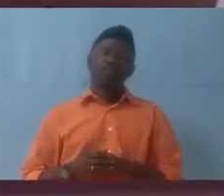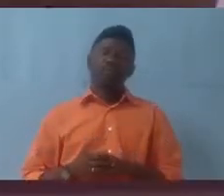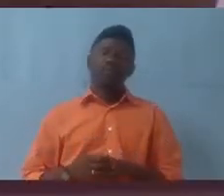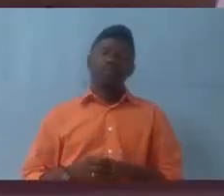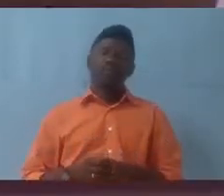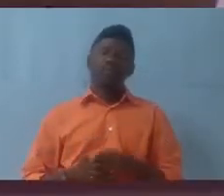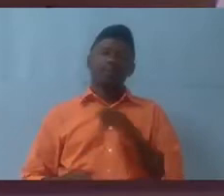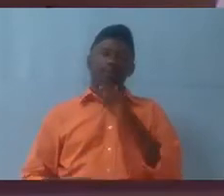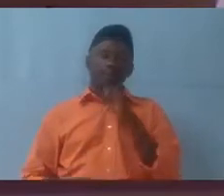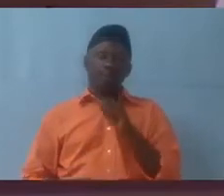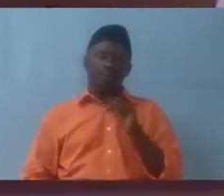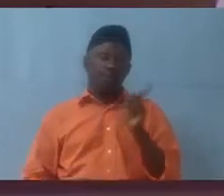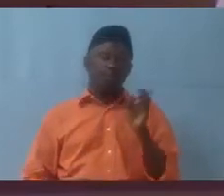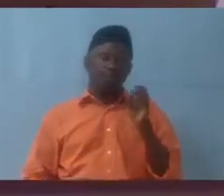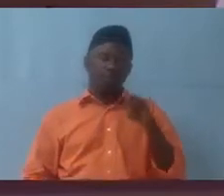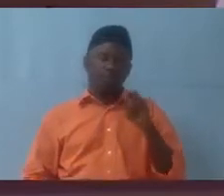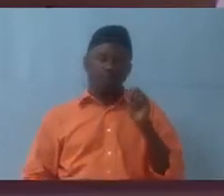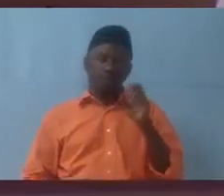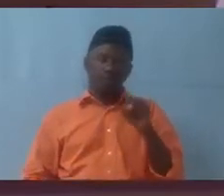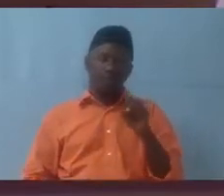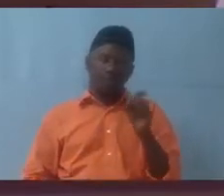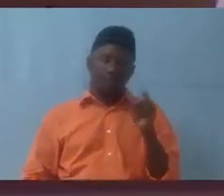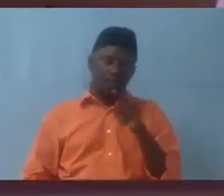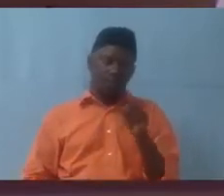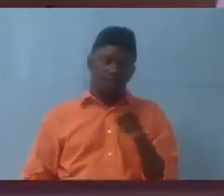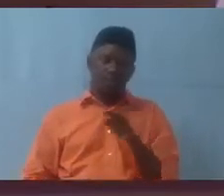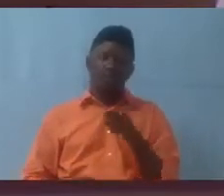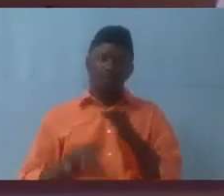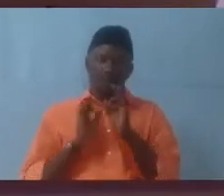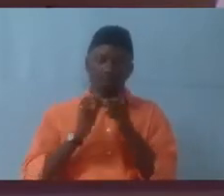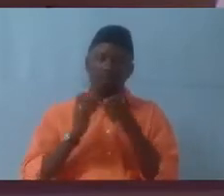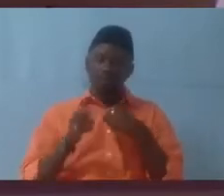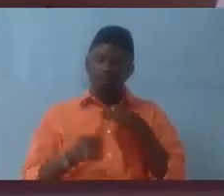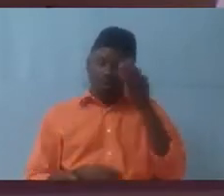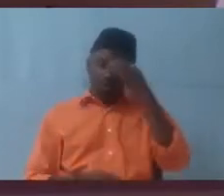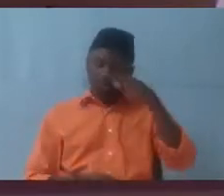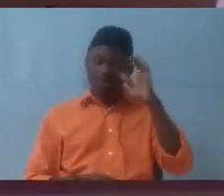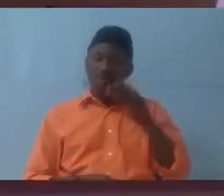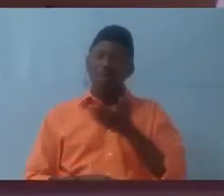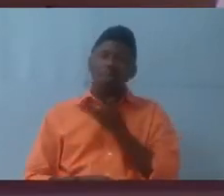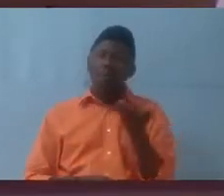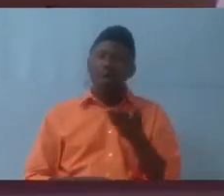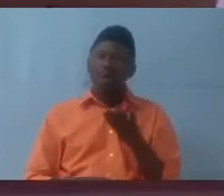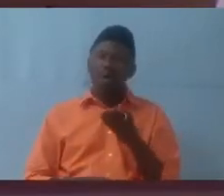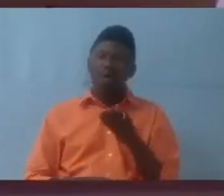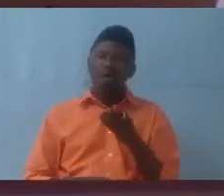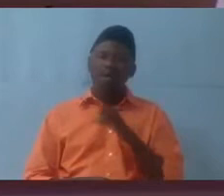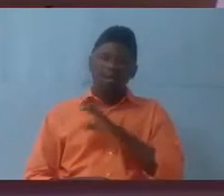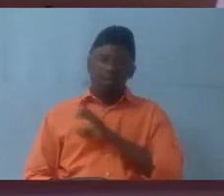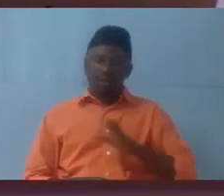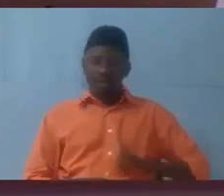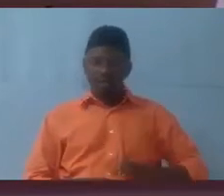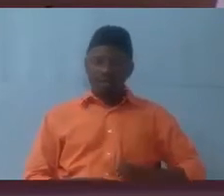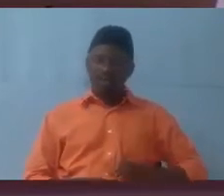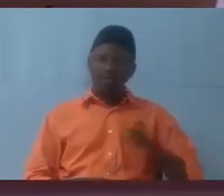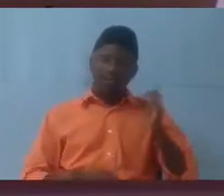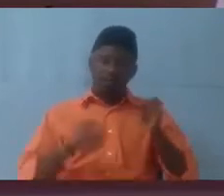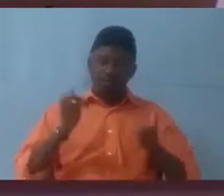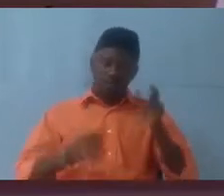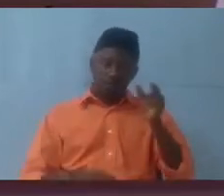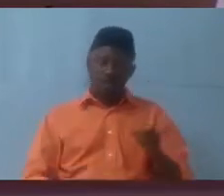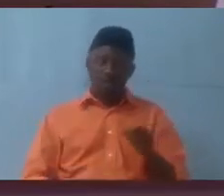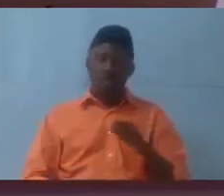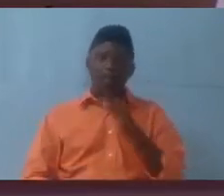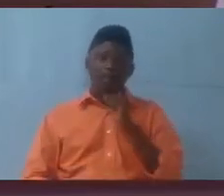Mr. Gomez, can you tell this commission why the CJ, Fakbele at the time, had such a great interest in this case? Wow,